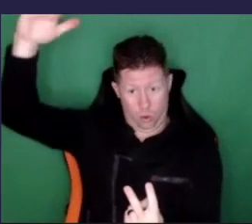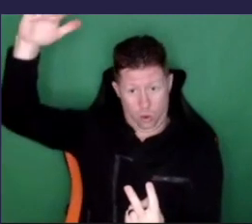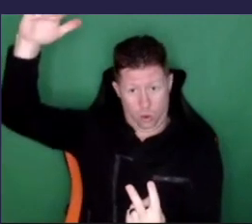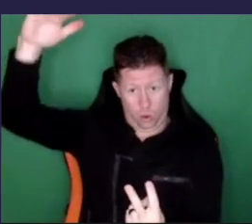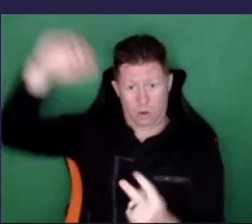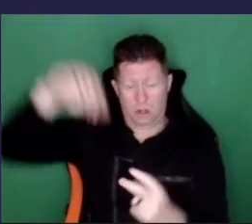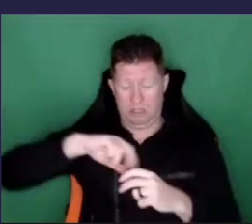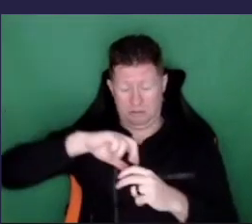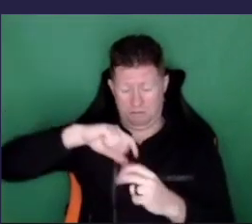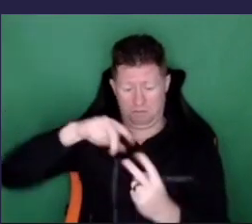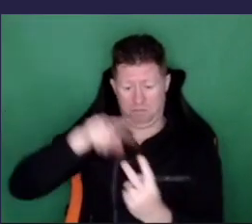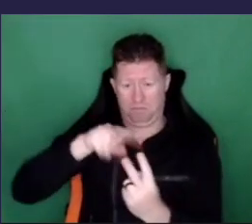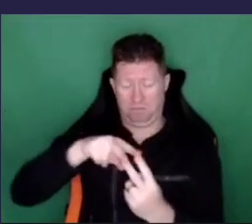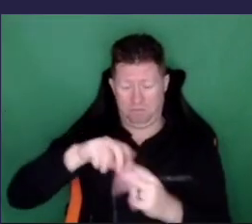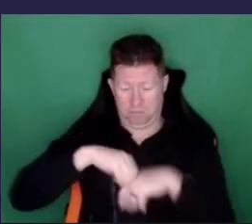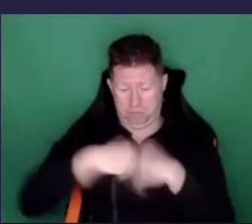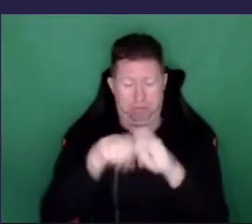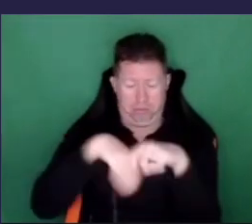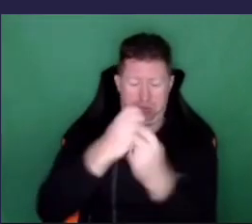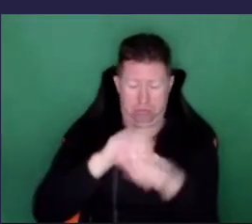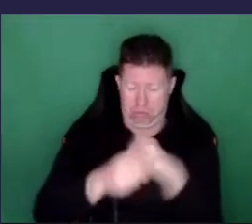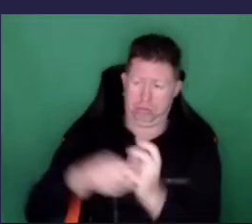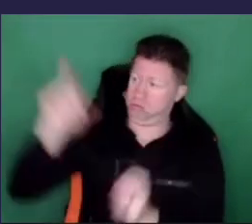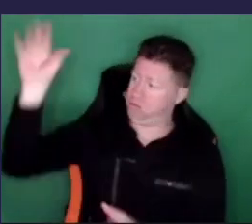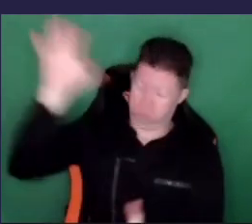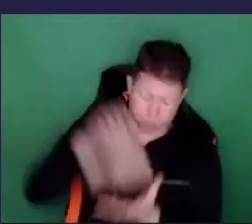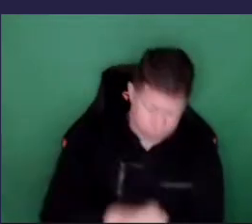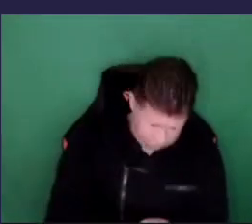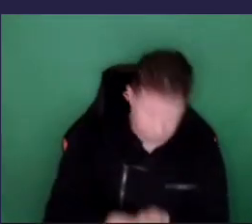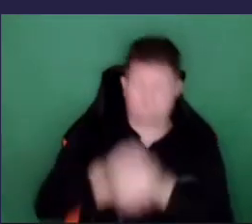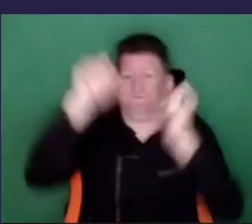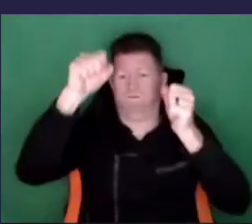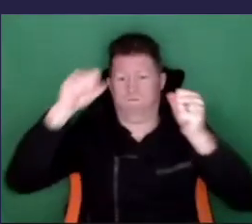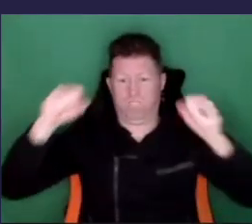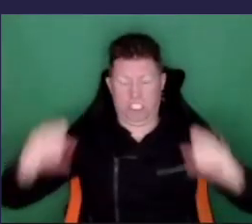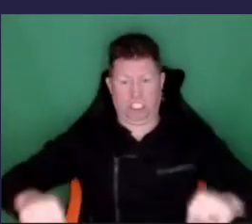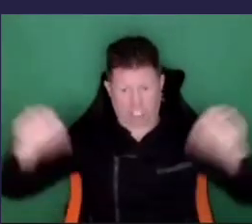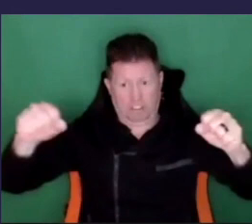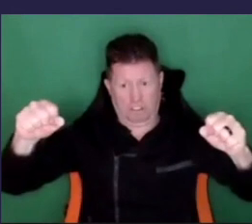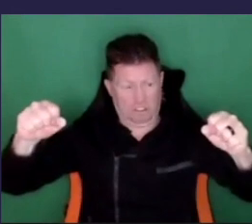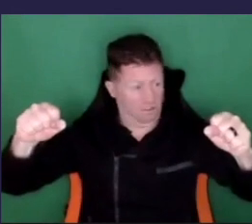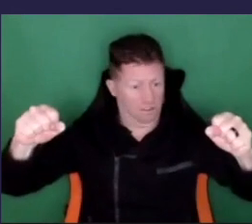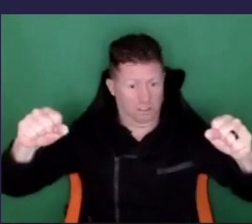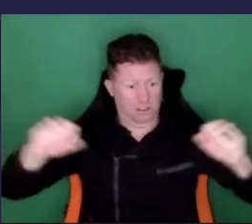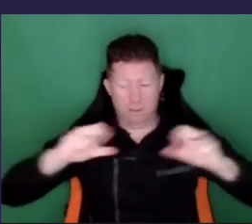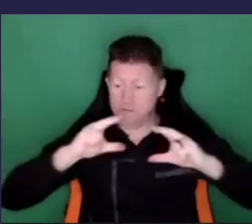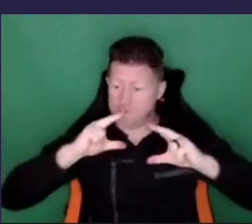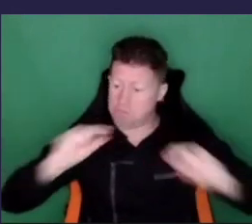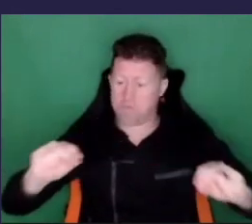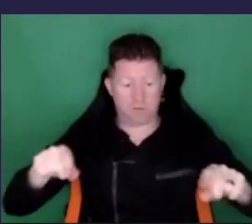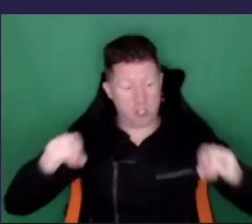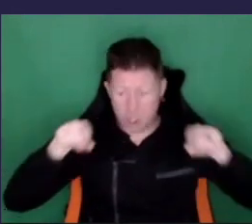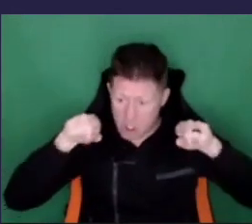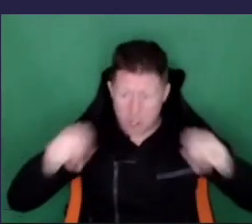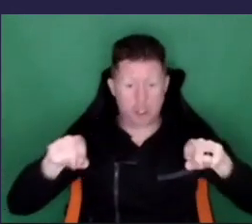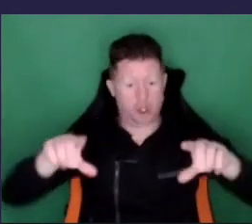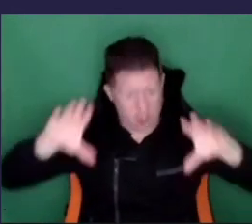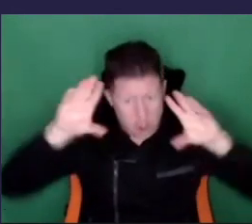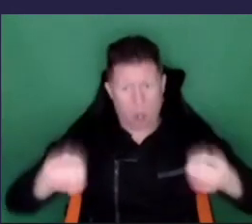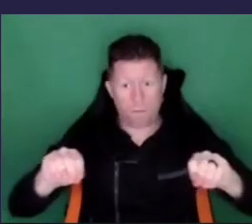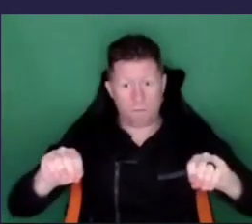were wrestling with each other, she said, by the napes of their necks. And she said to them, "You need to stop